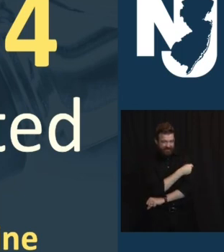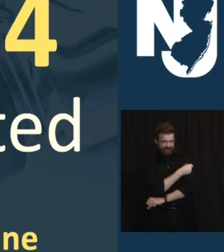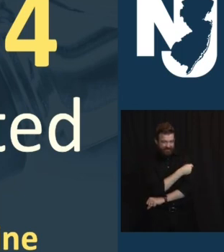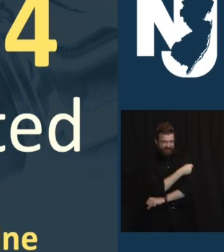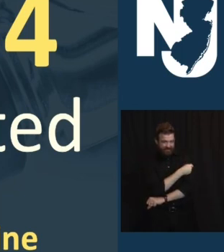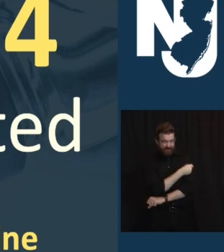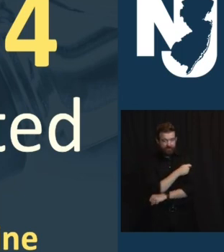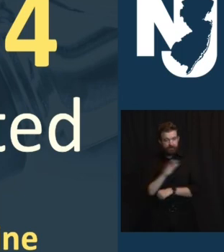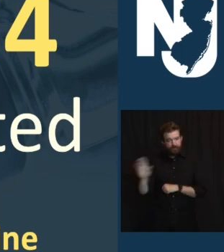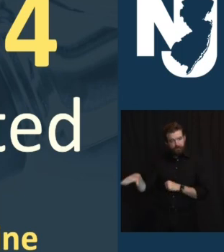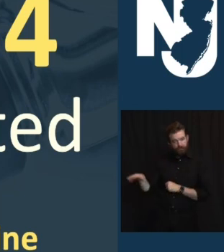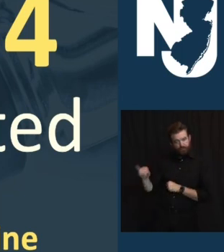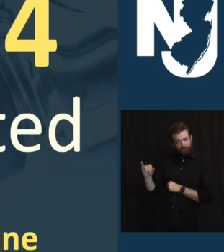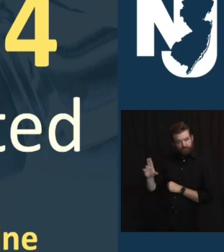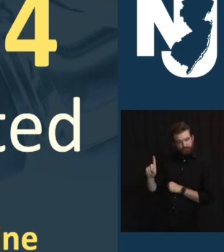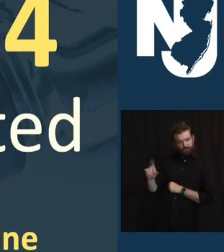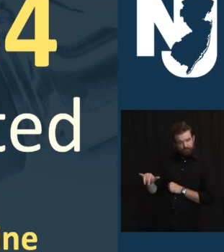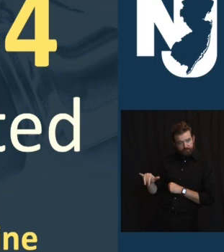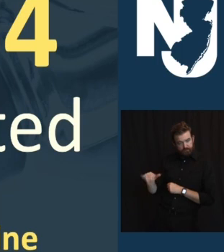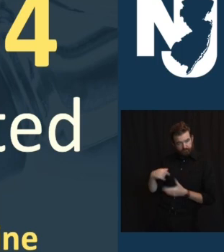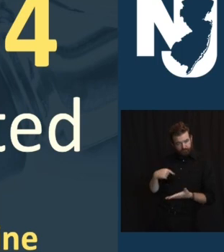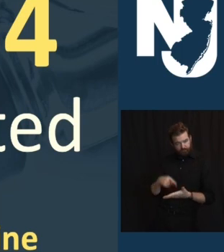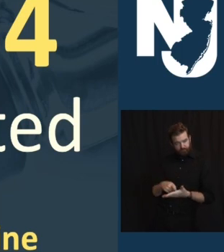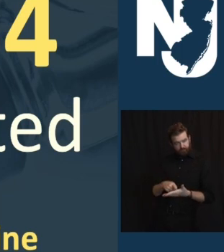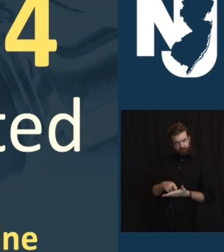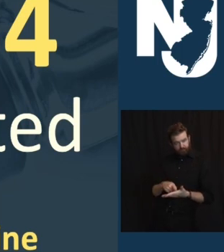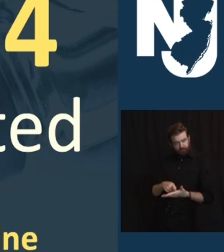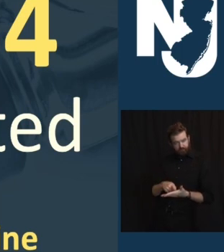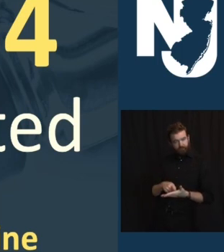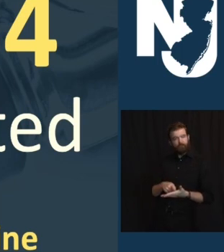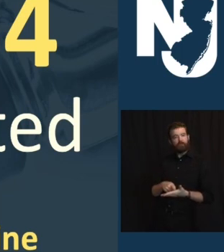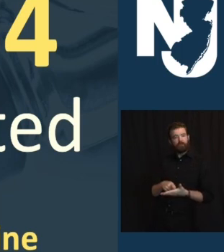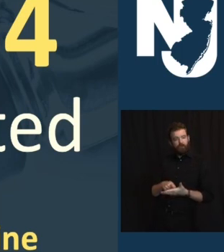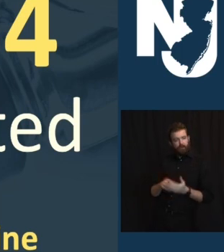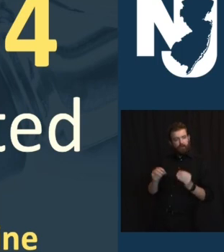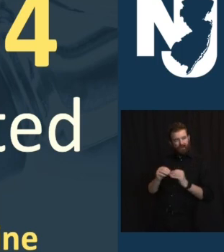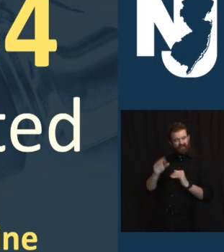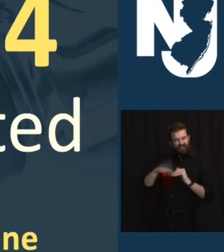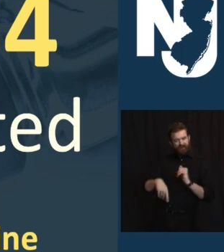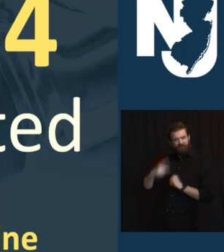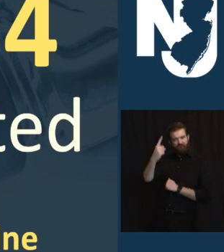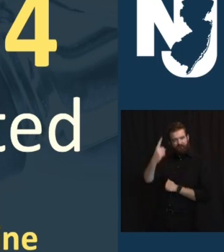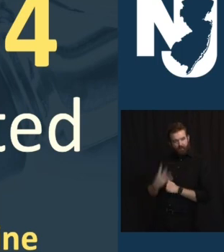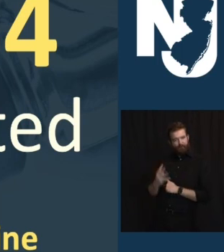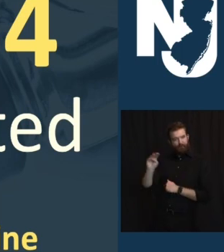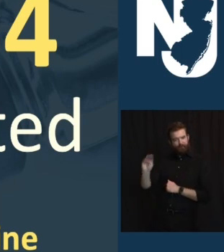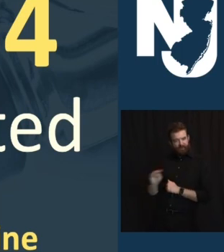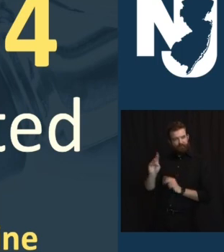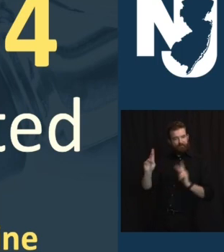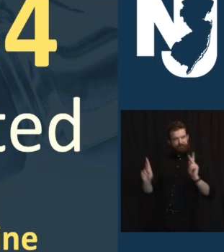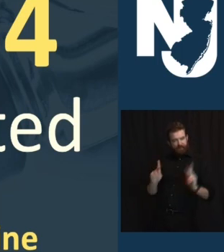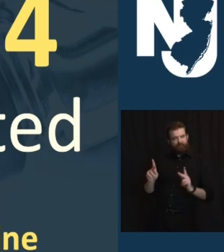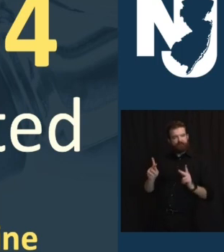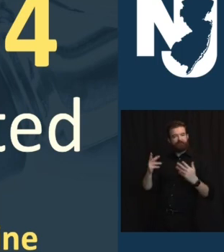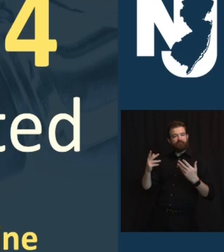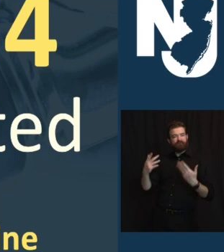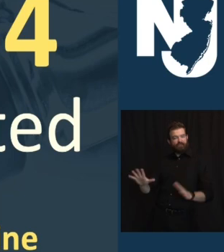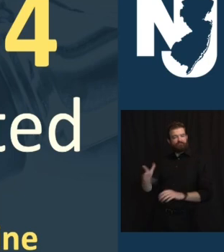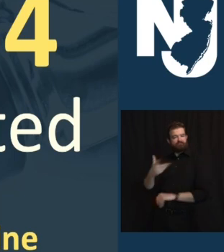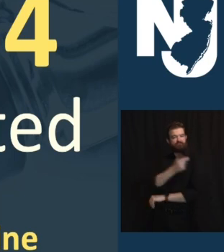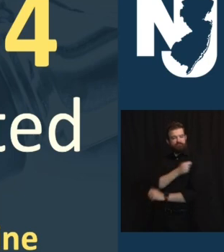that with today's report, we have now crossed more than 250,000 residents being vaccinated with the one-shot Johnson &